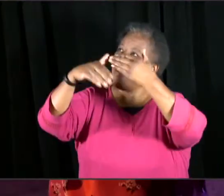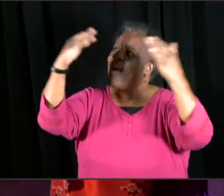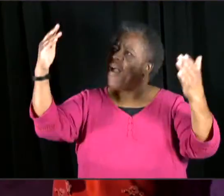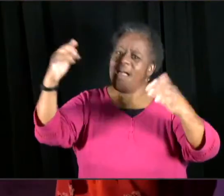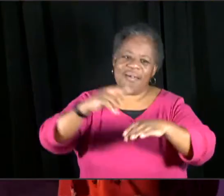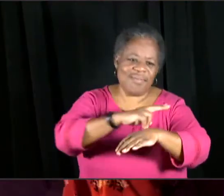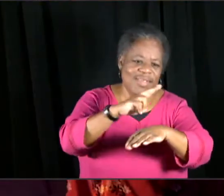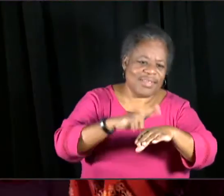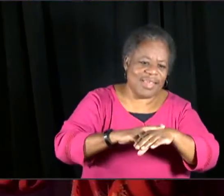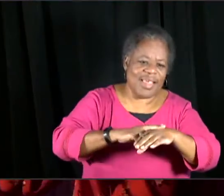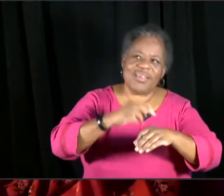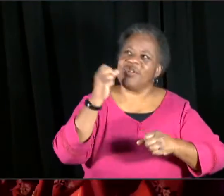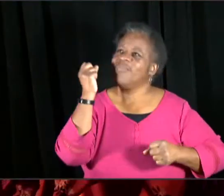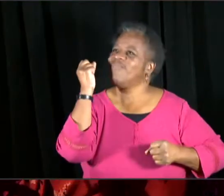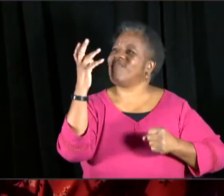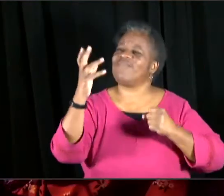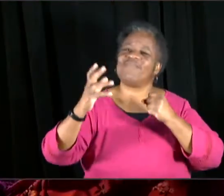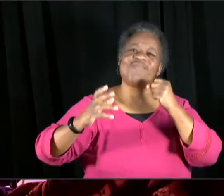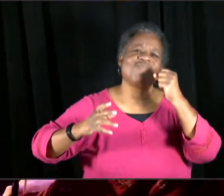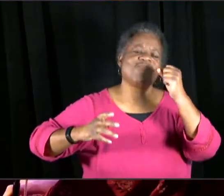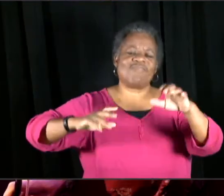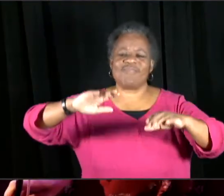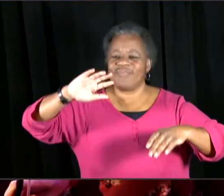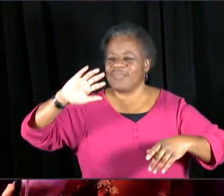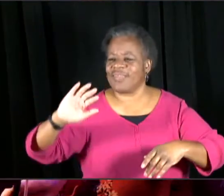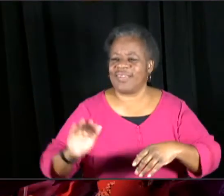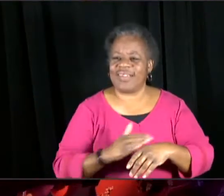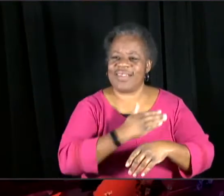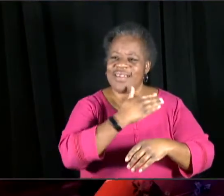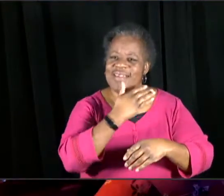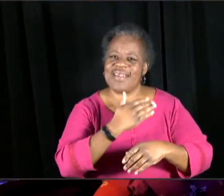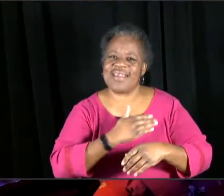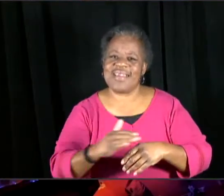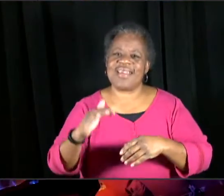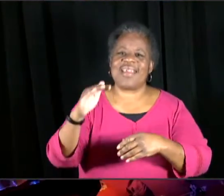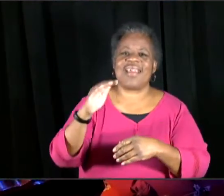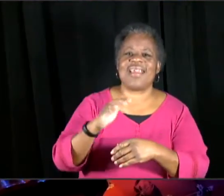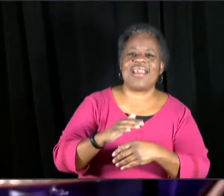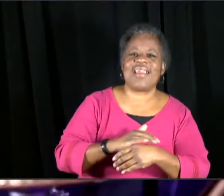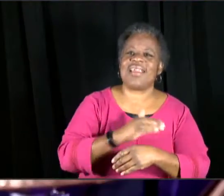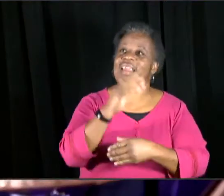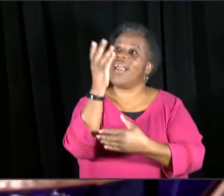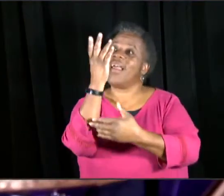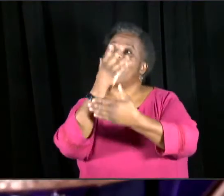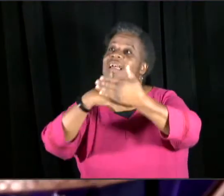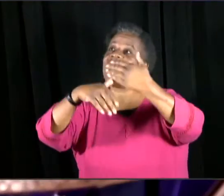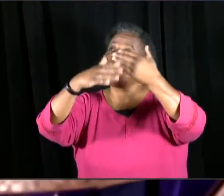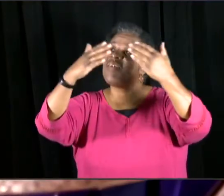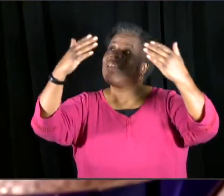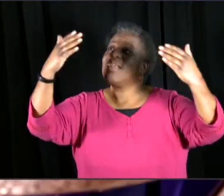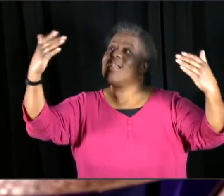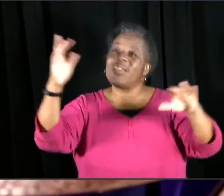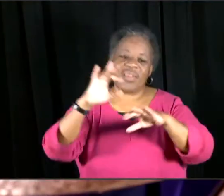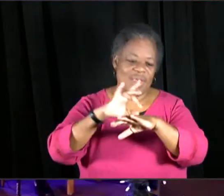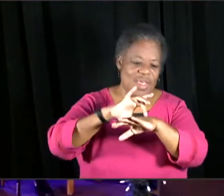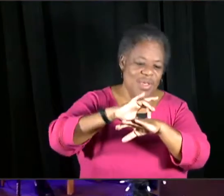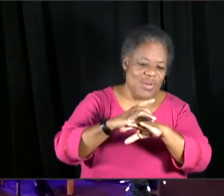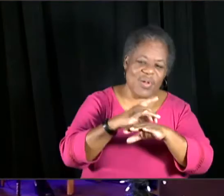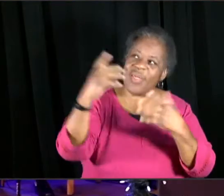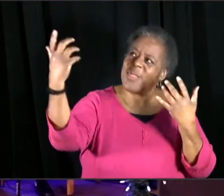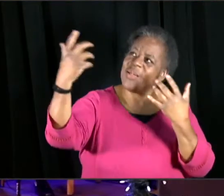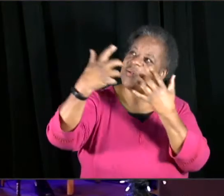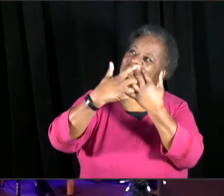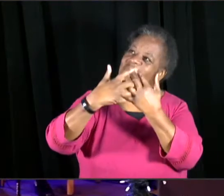nature sing, and heaven and nature sing, and heaven and